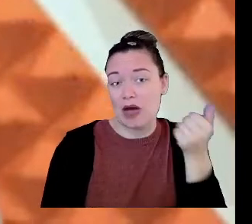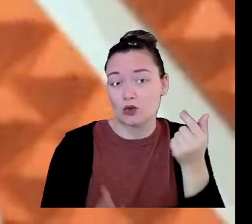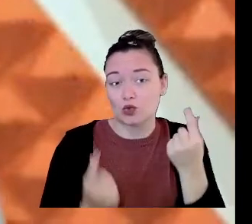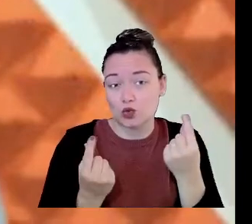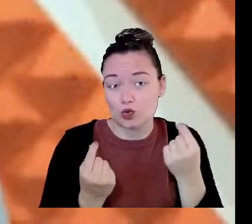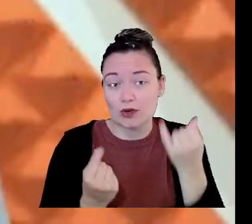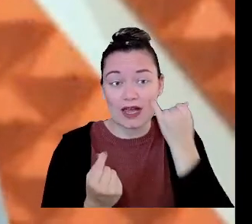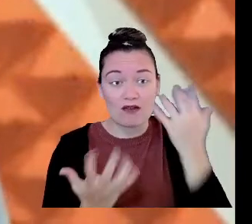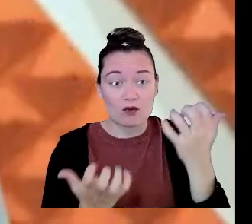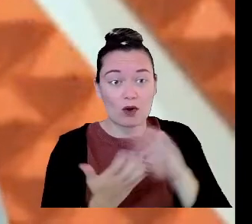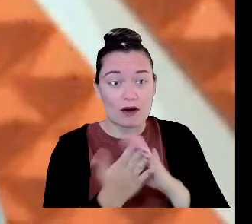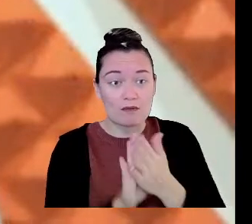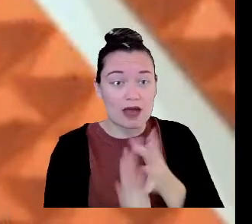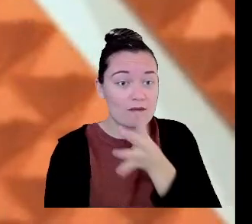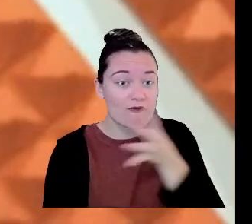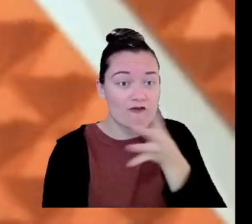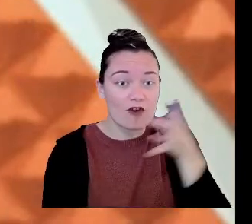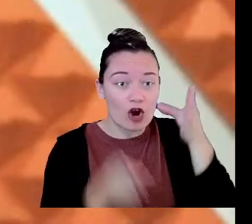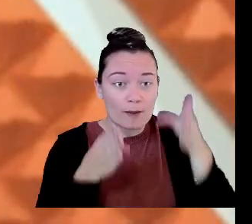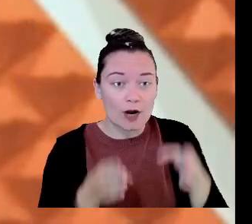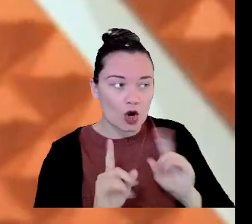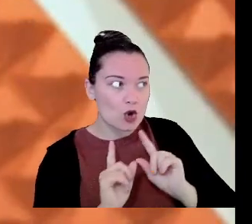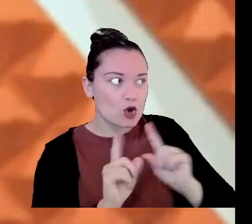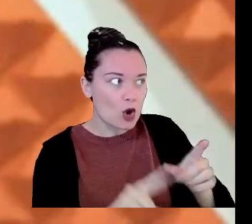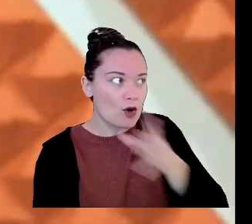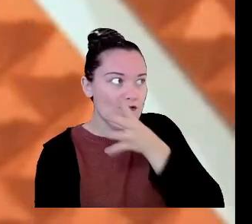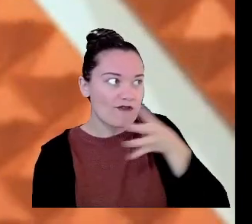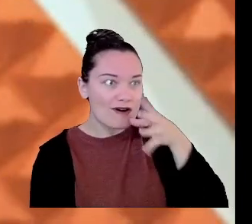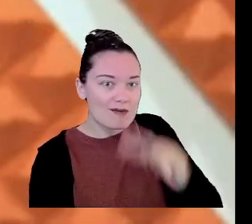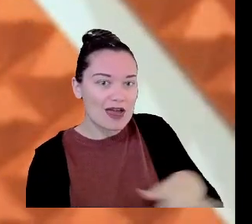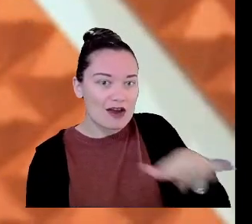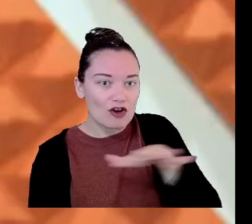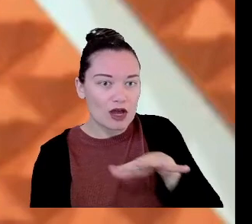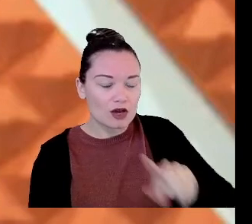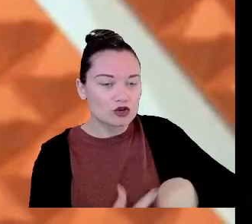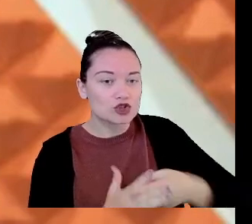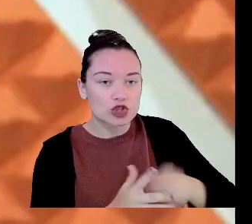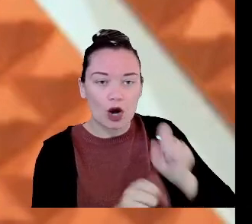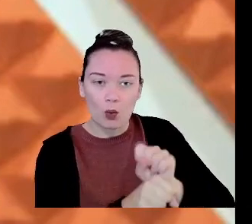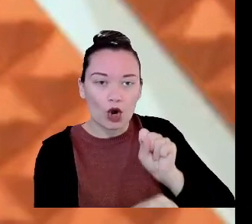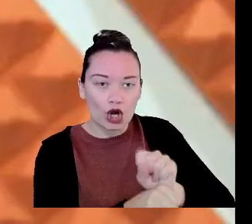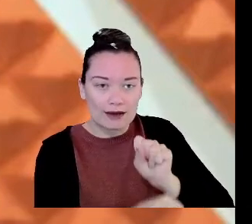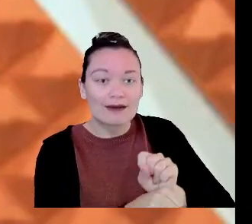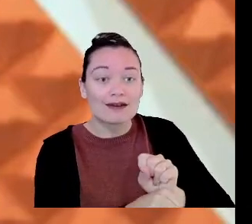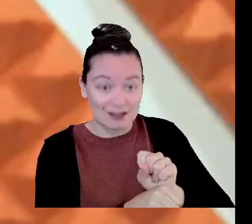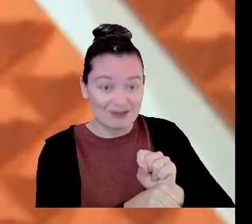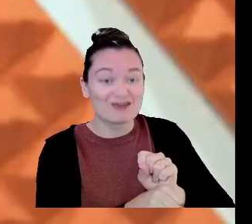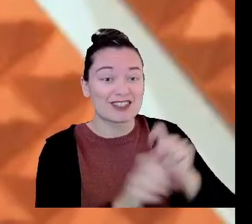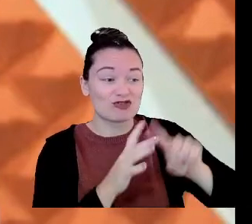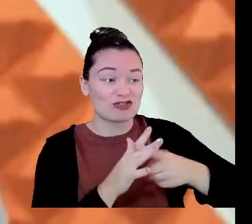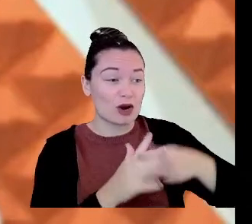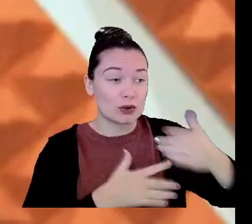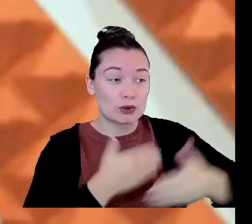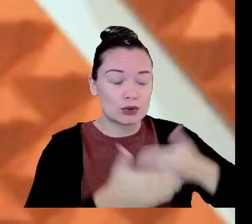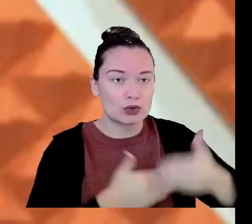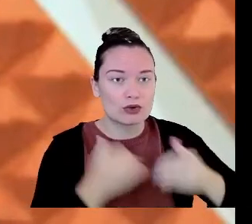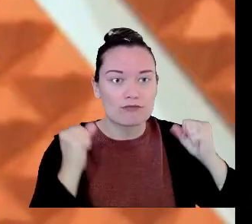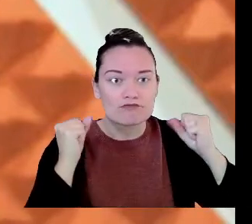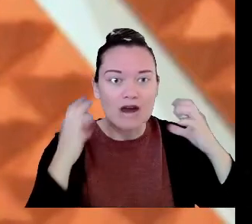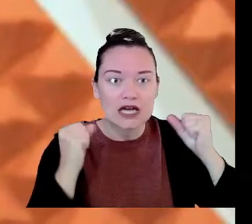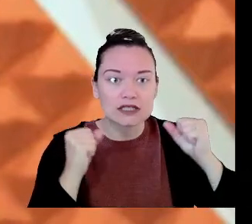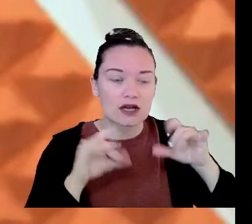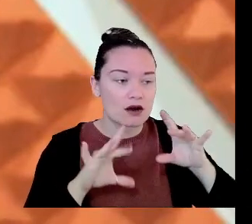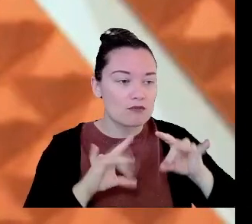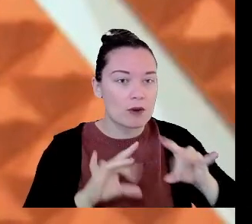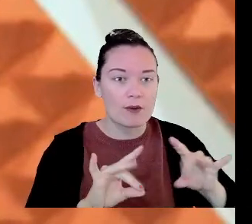farmer, get yourself to a farm and start helping and working out. And once you start doing that, you'll be amazed at how quickly